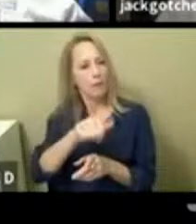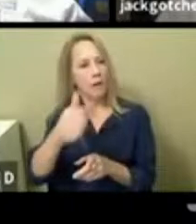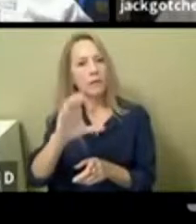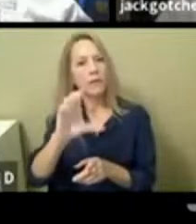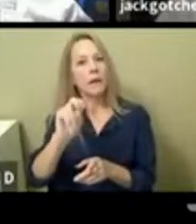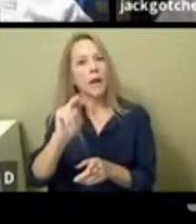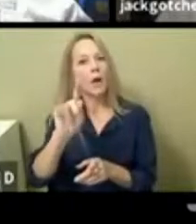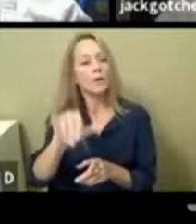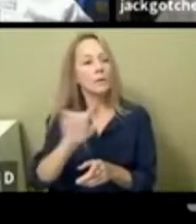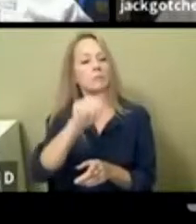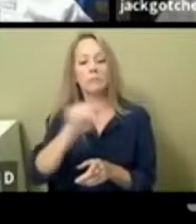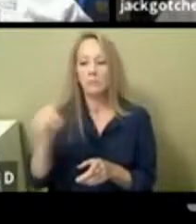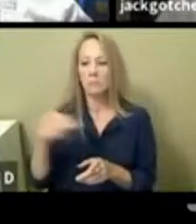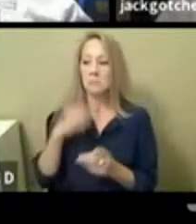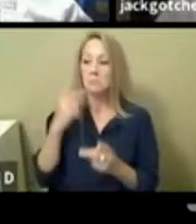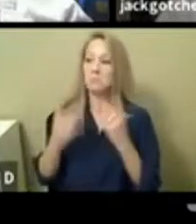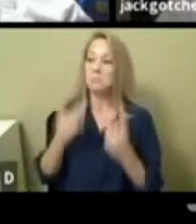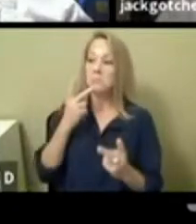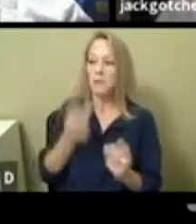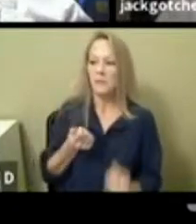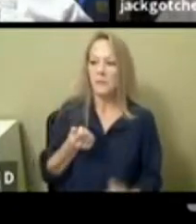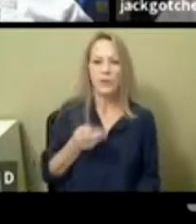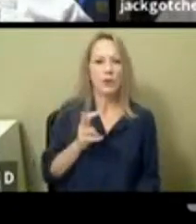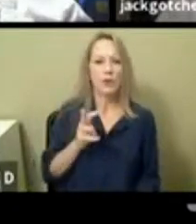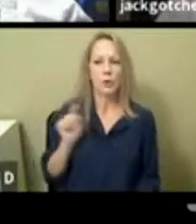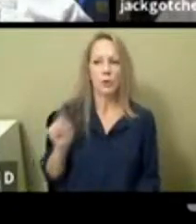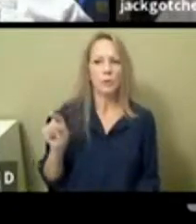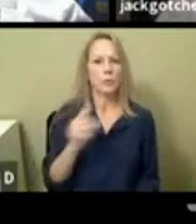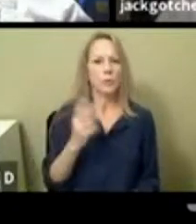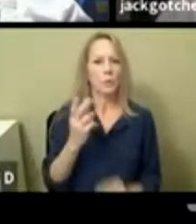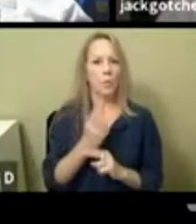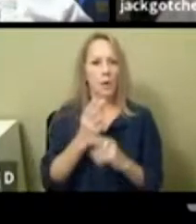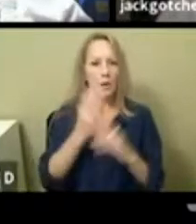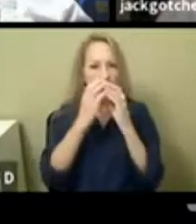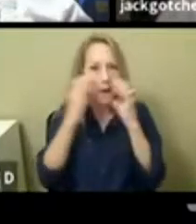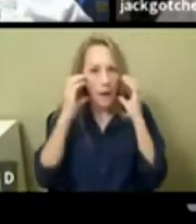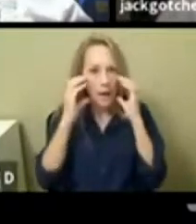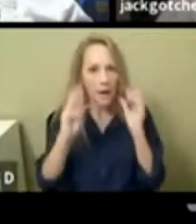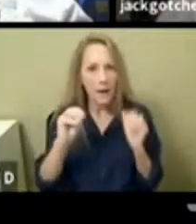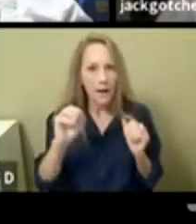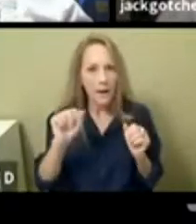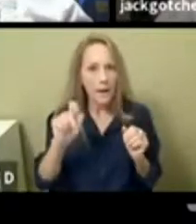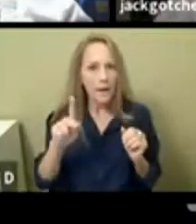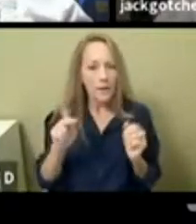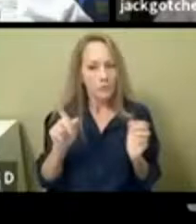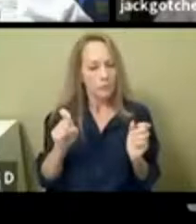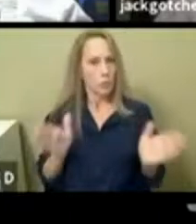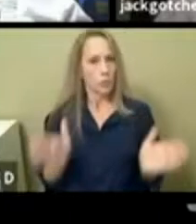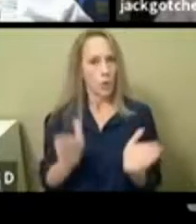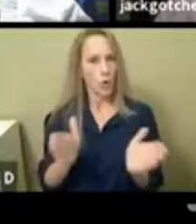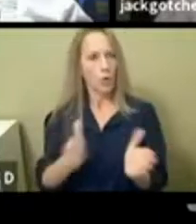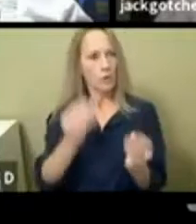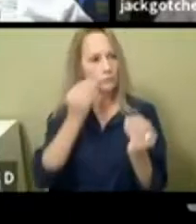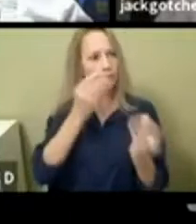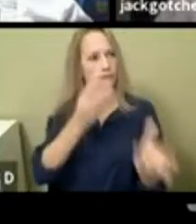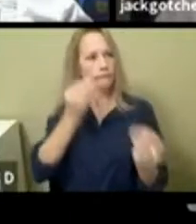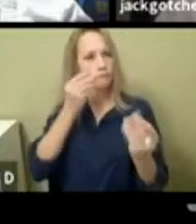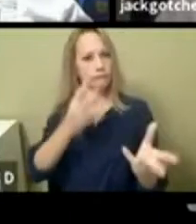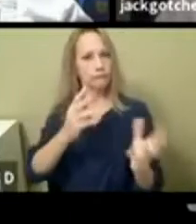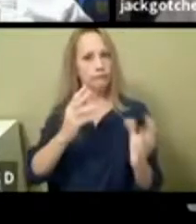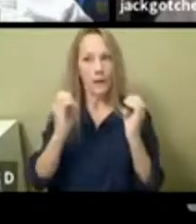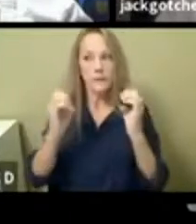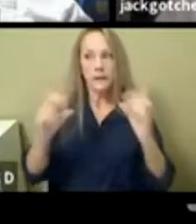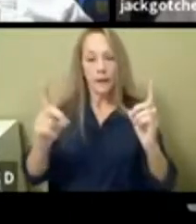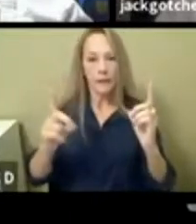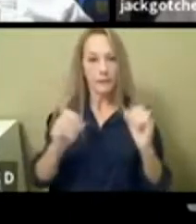masks. Very few. So we need to encourage that. We need to do what we can to get that word out. Otherwise, we get to these